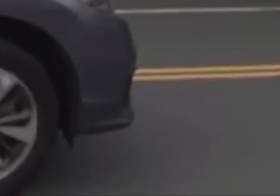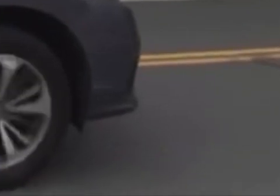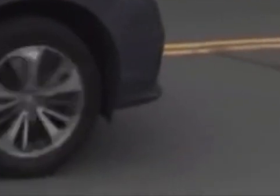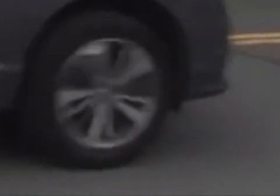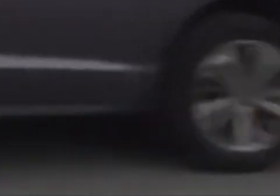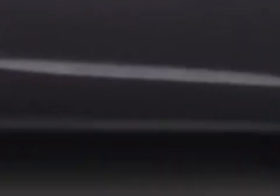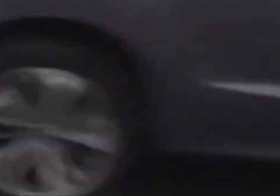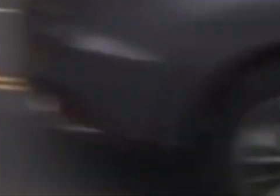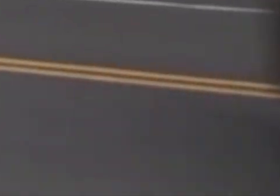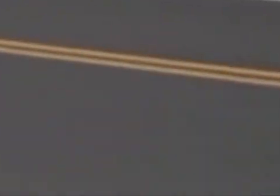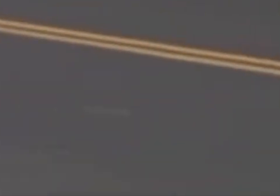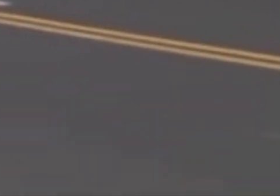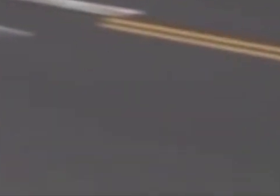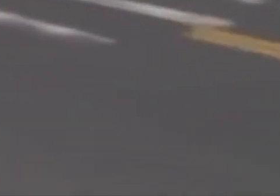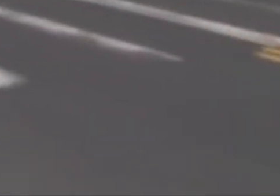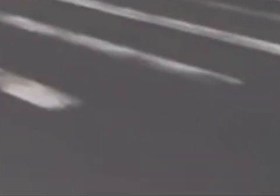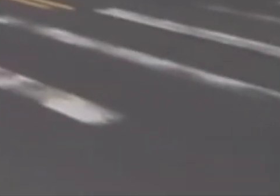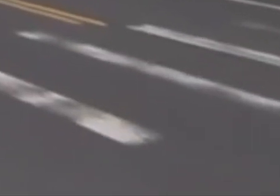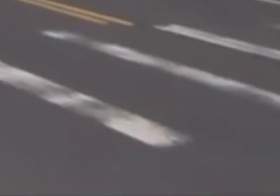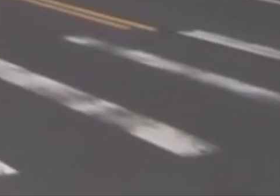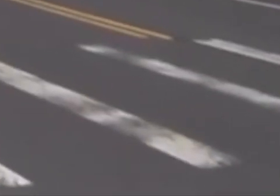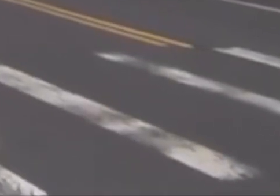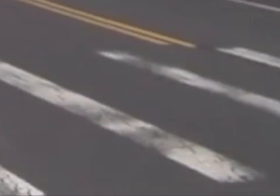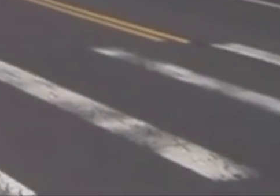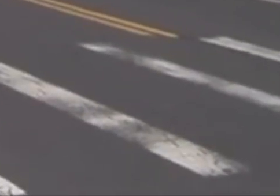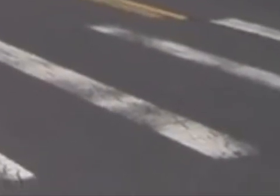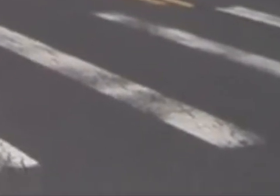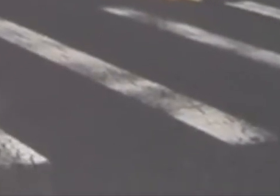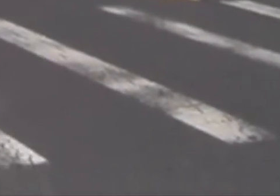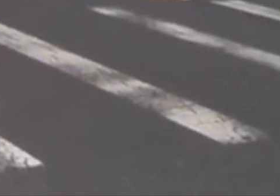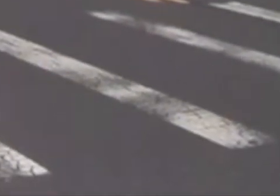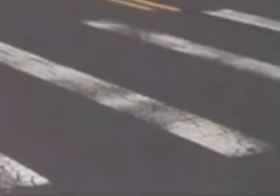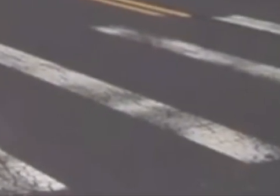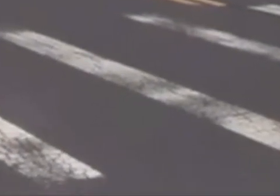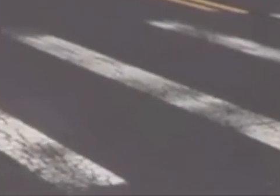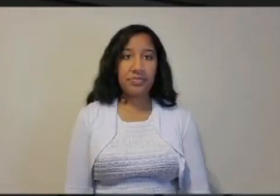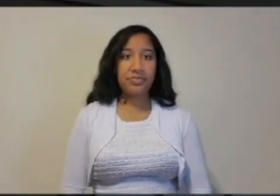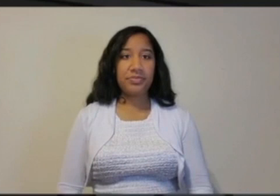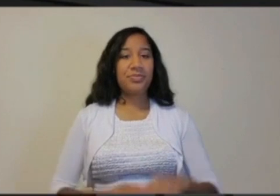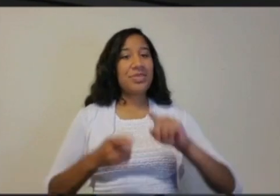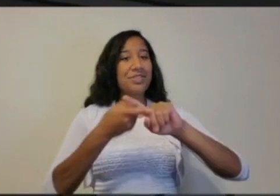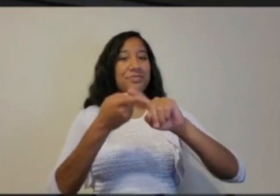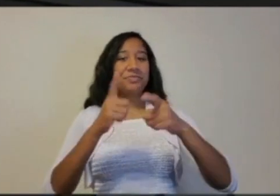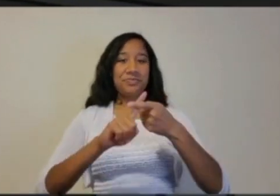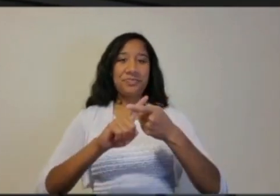South, the class of 2020 finally had their graduation ceremonies via Zoom.